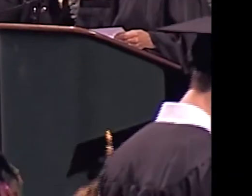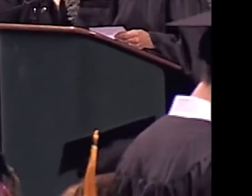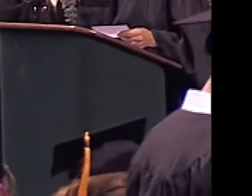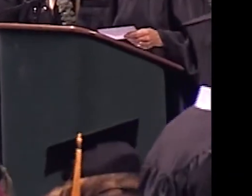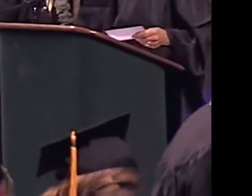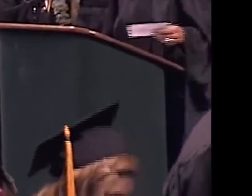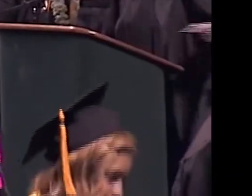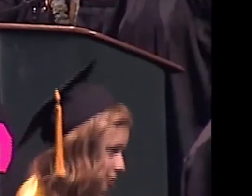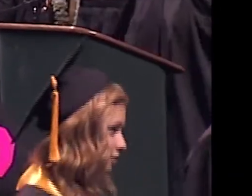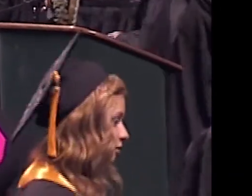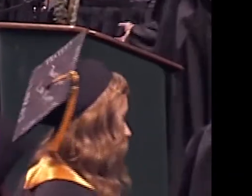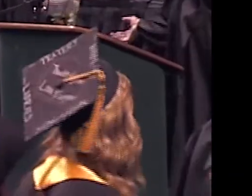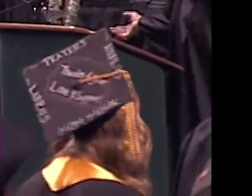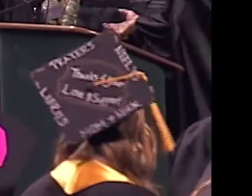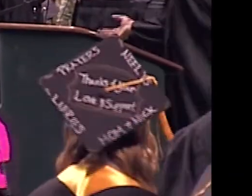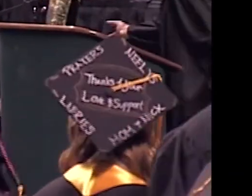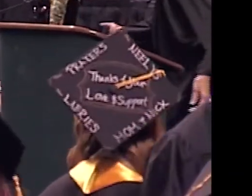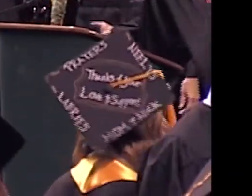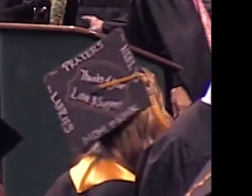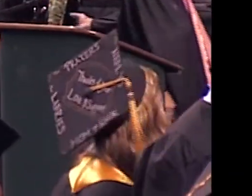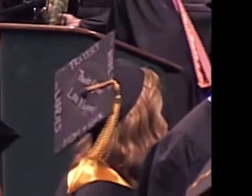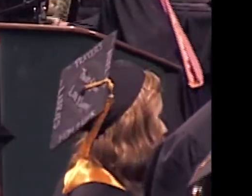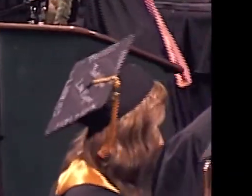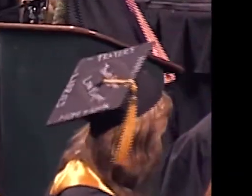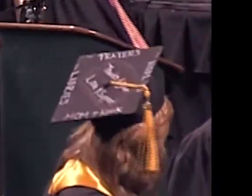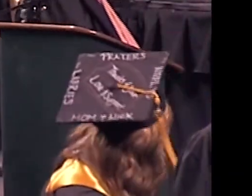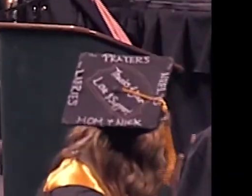Keely Doran.